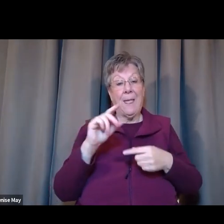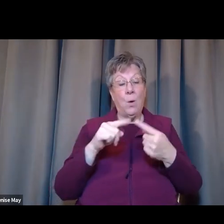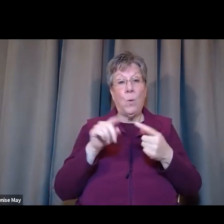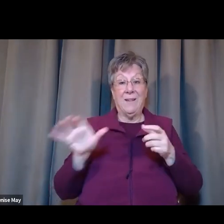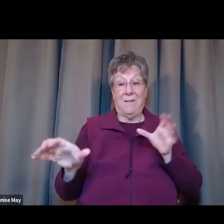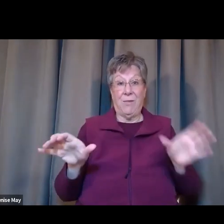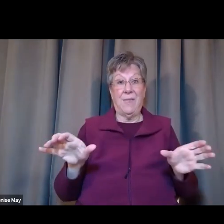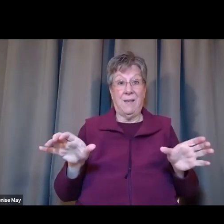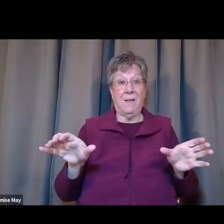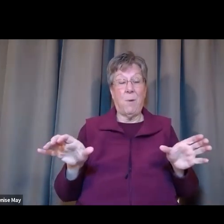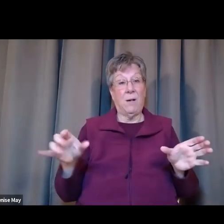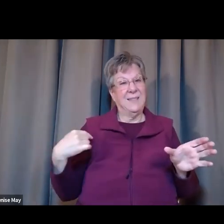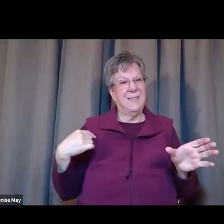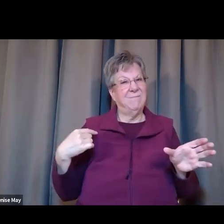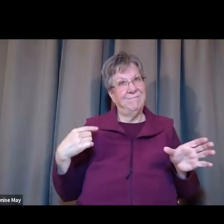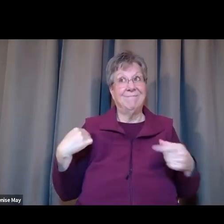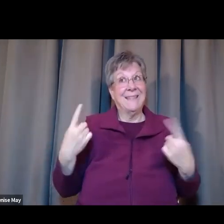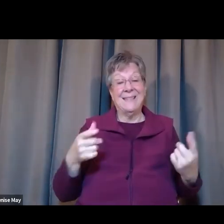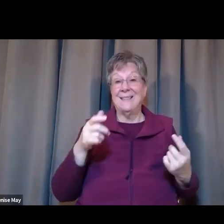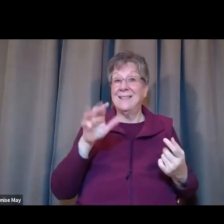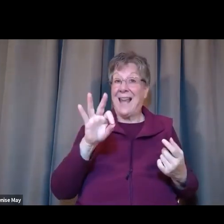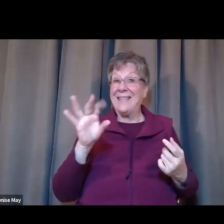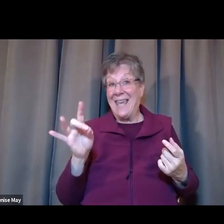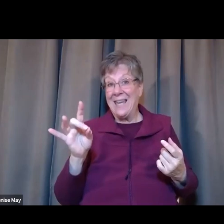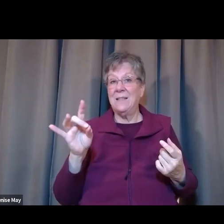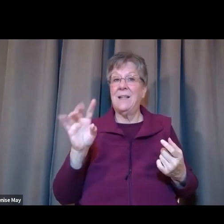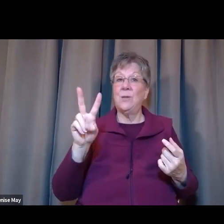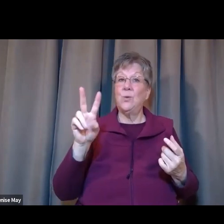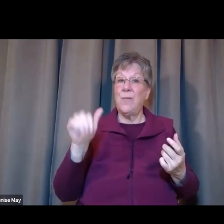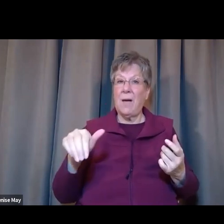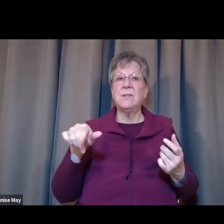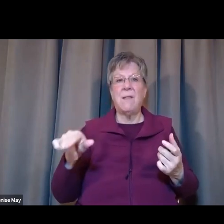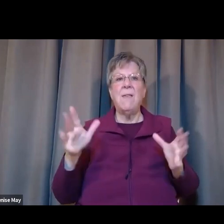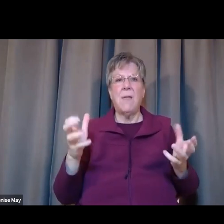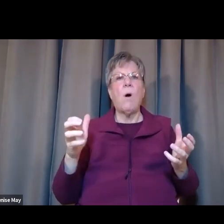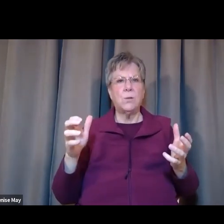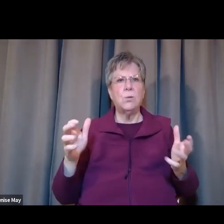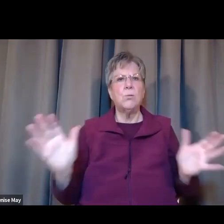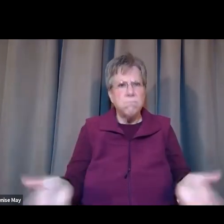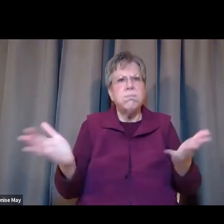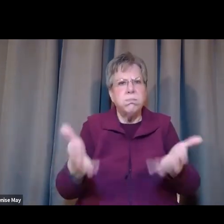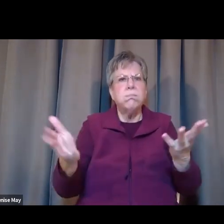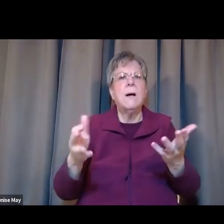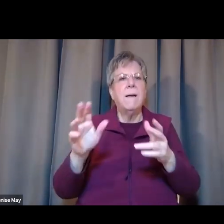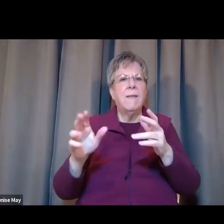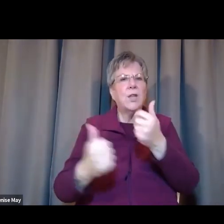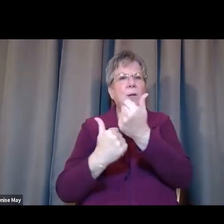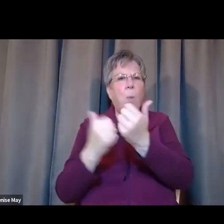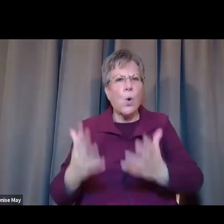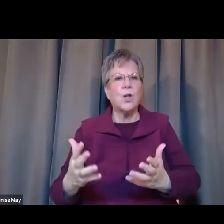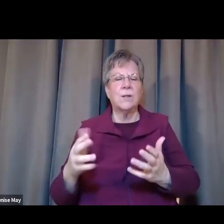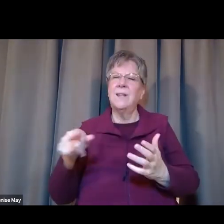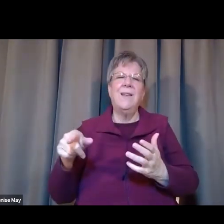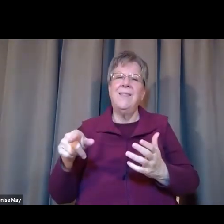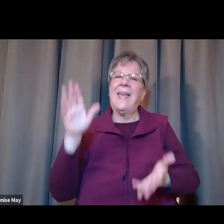parties, especially since 98 and 2000, have placed a greater emphasis on mobilizing their supporters as opposed to persuading swing